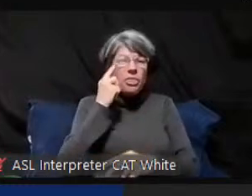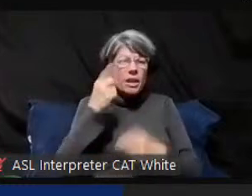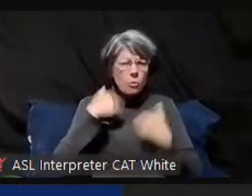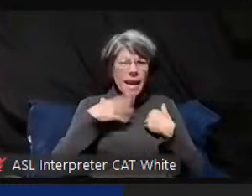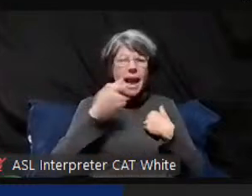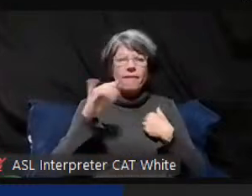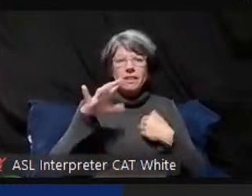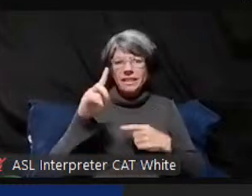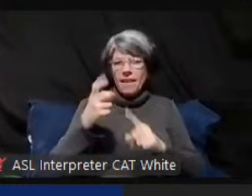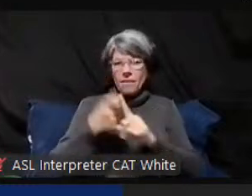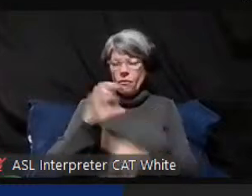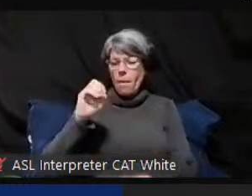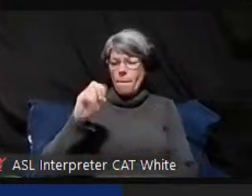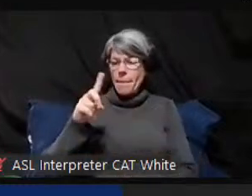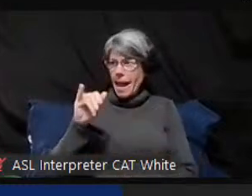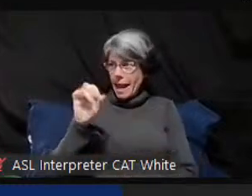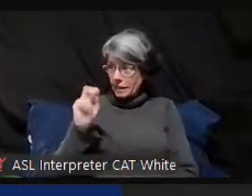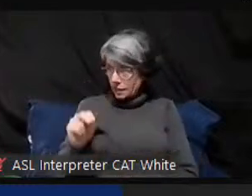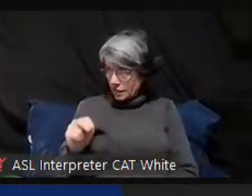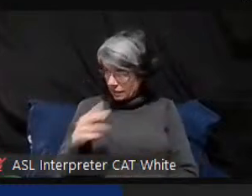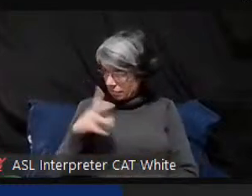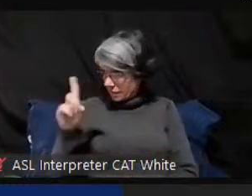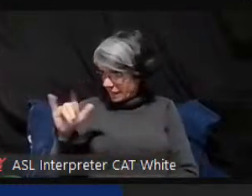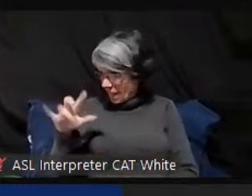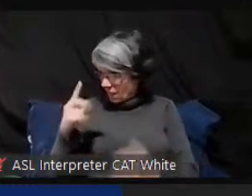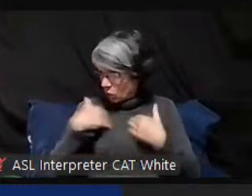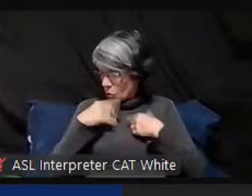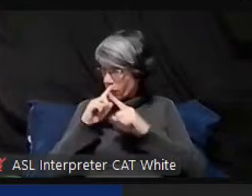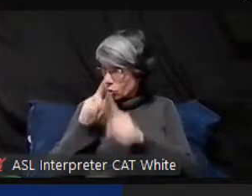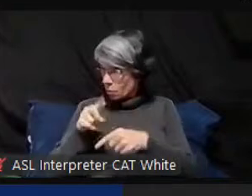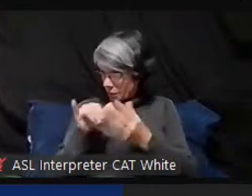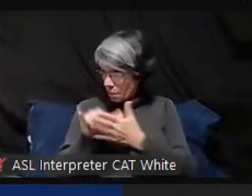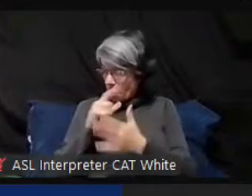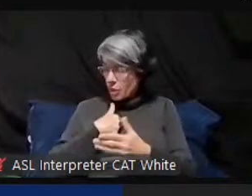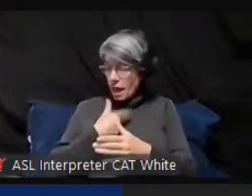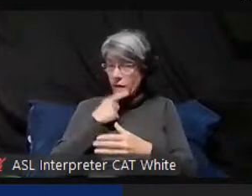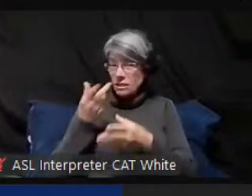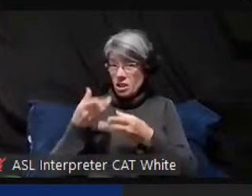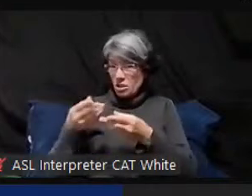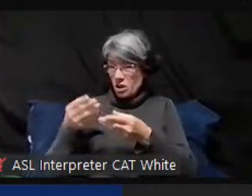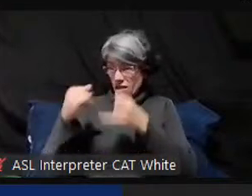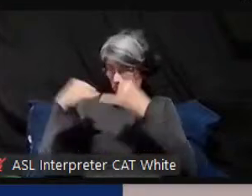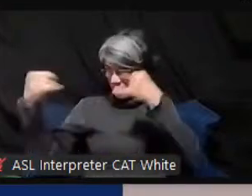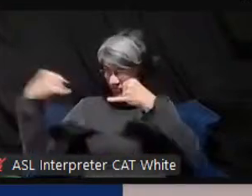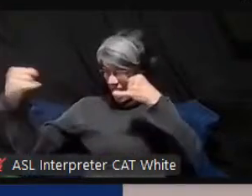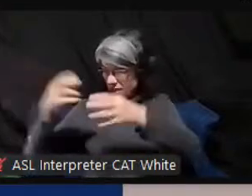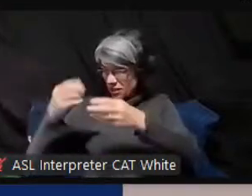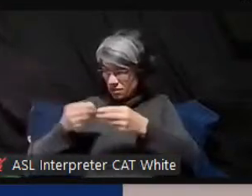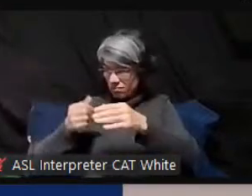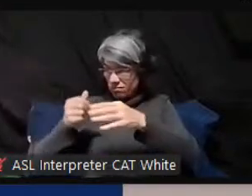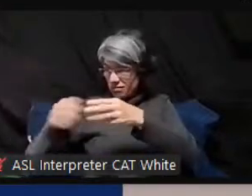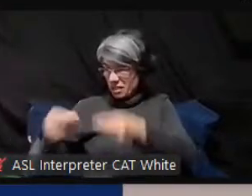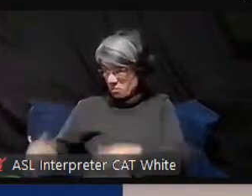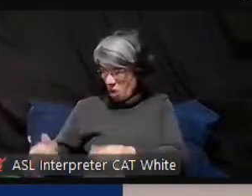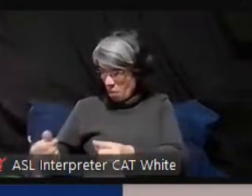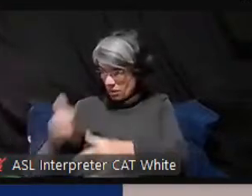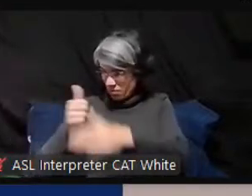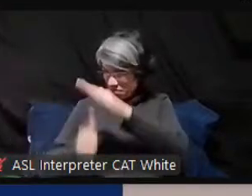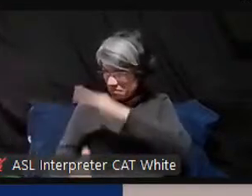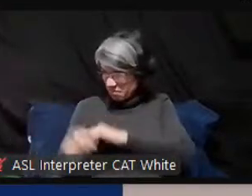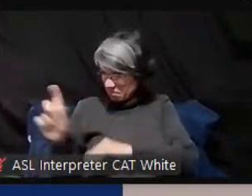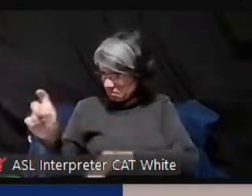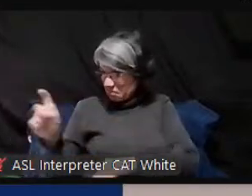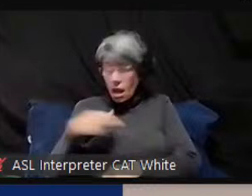from Edison is on. David, do you happen to have a response for that about burying power lines? Yes, first of all, I just want to